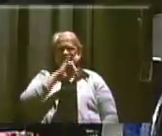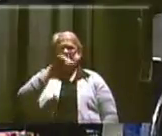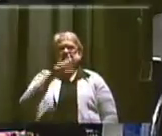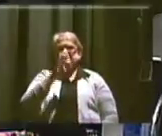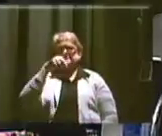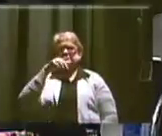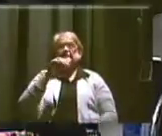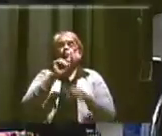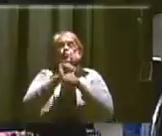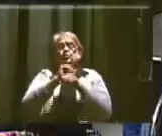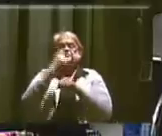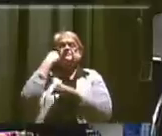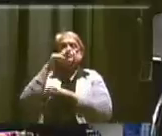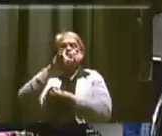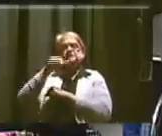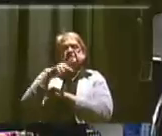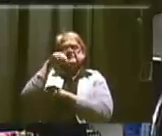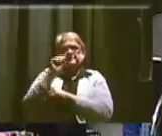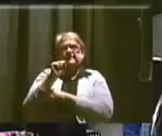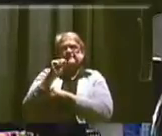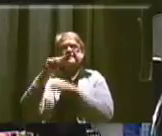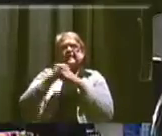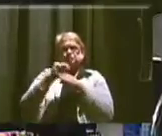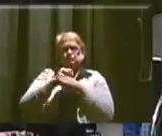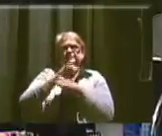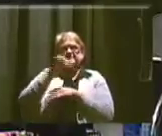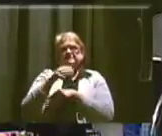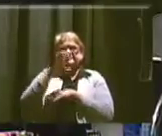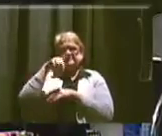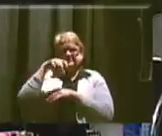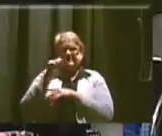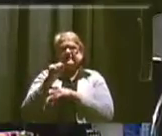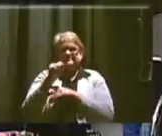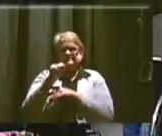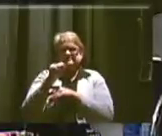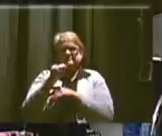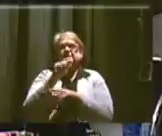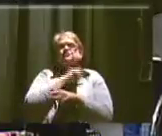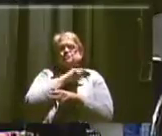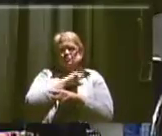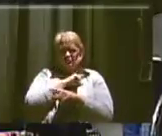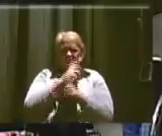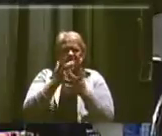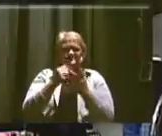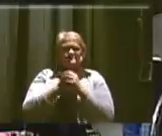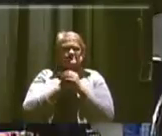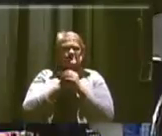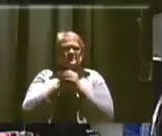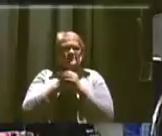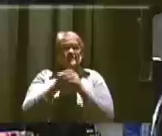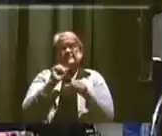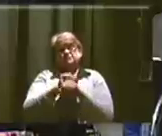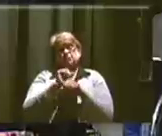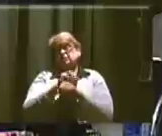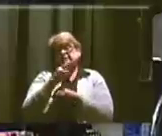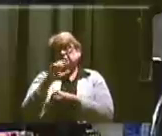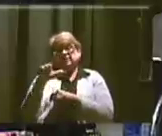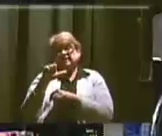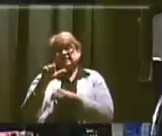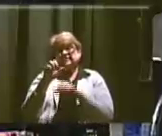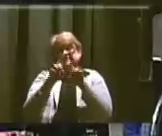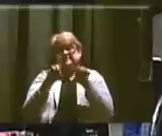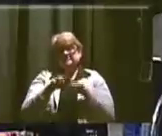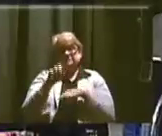JCPS employees and trained by the district. So it is working well in District 3.